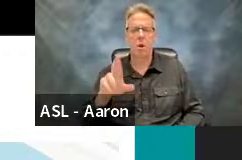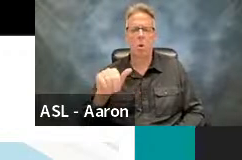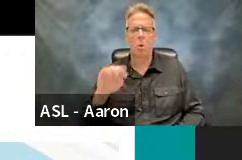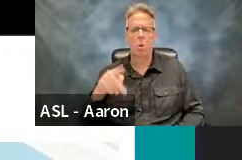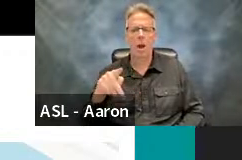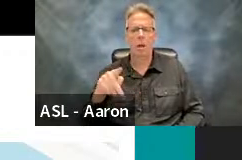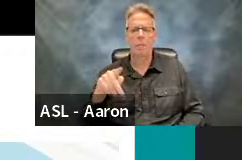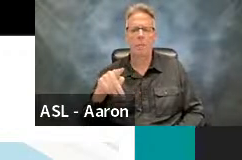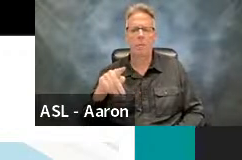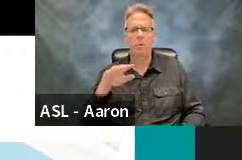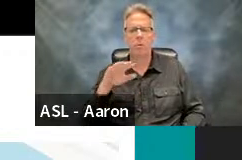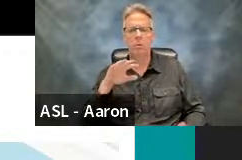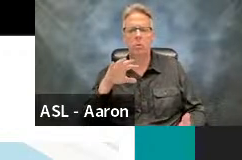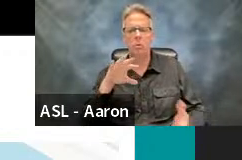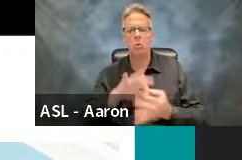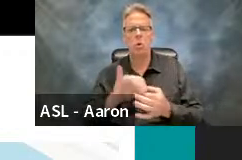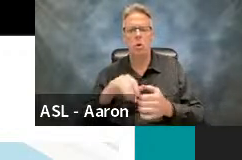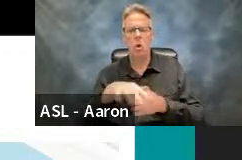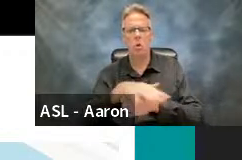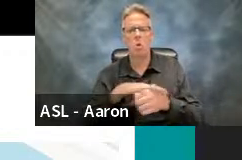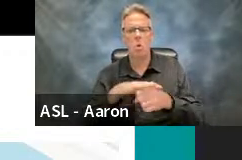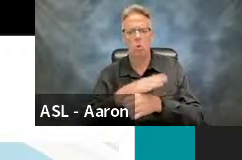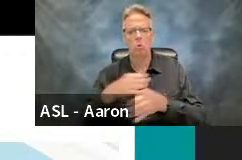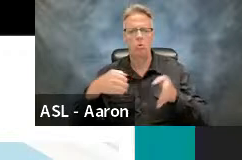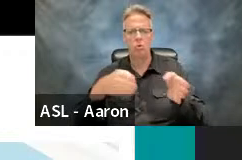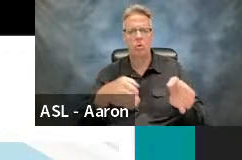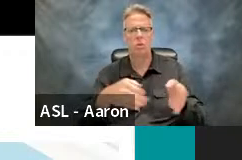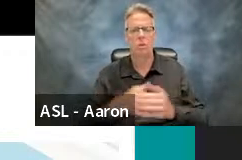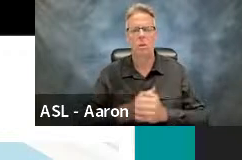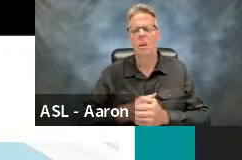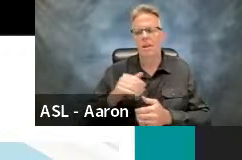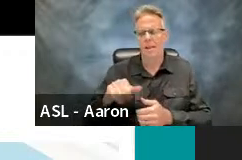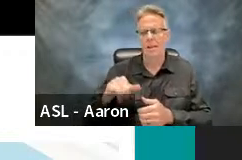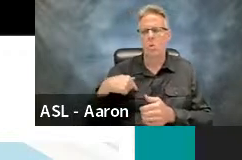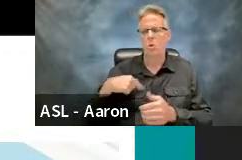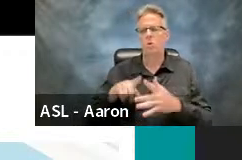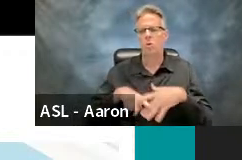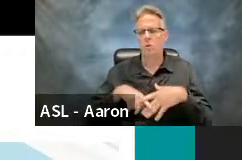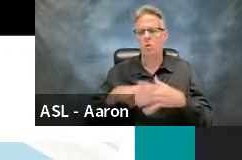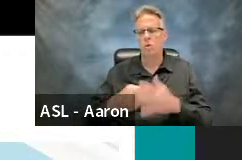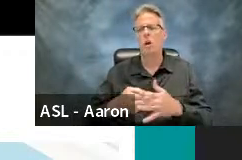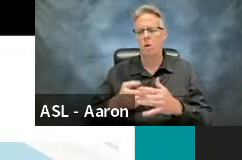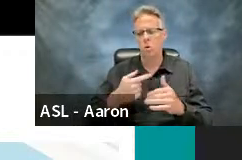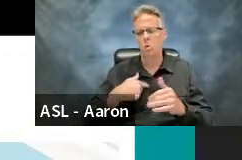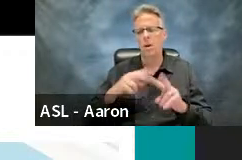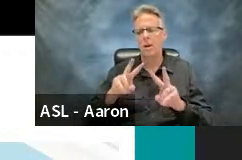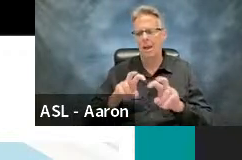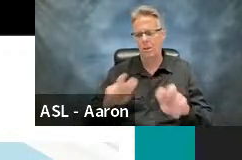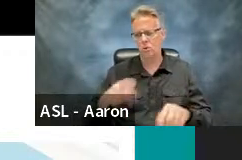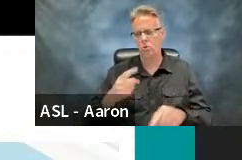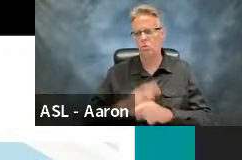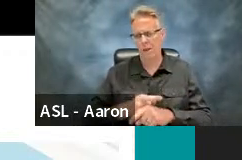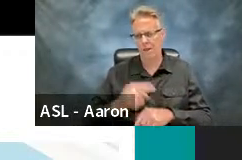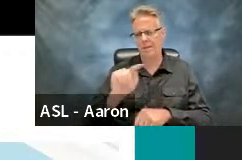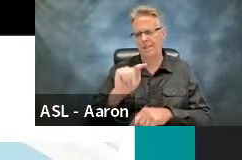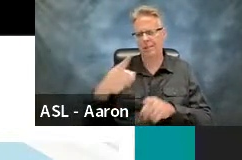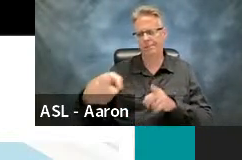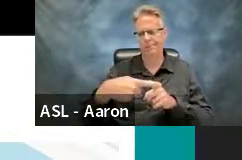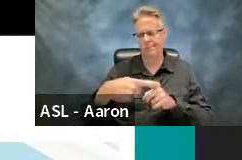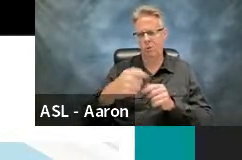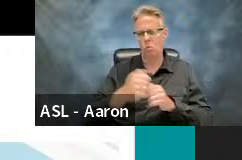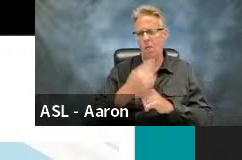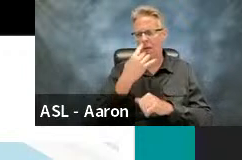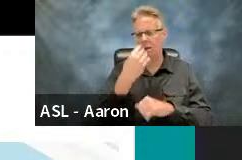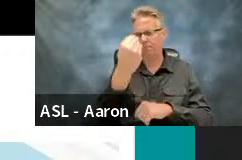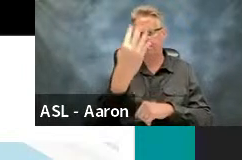join the local streets? Yeah, that's our starting point of what we'd analyze exactly is a T with